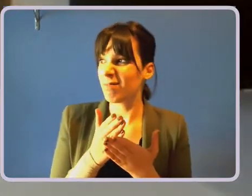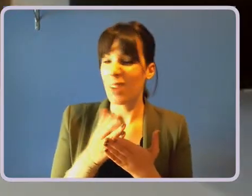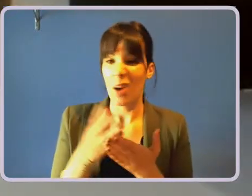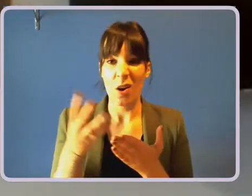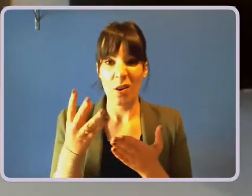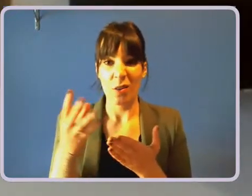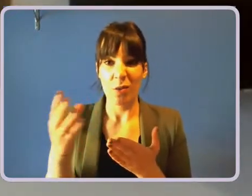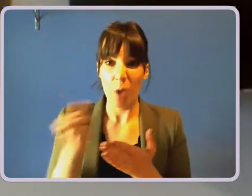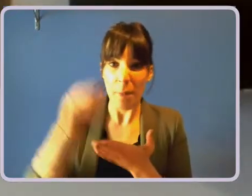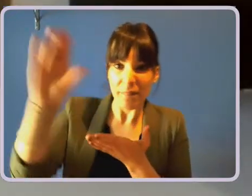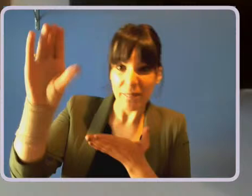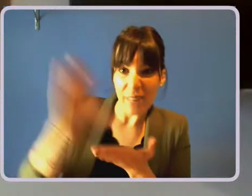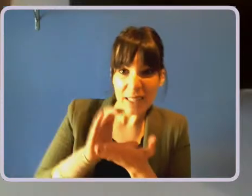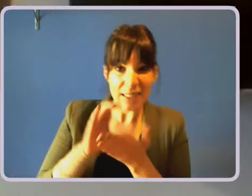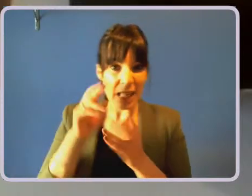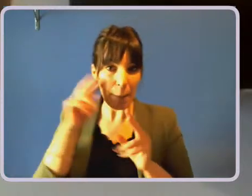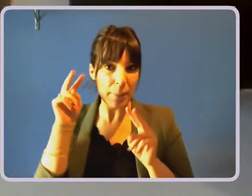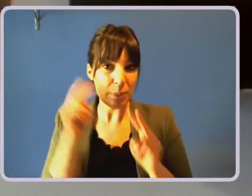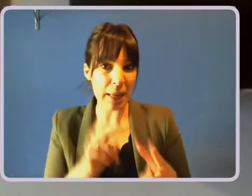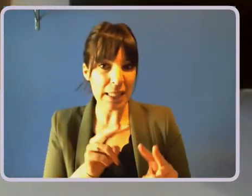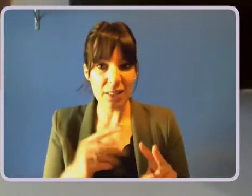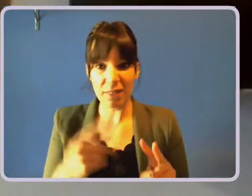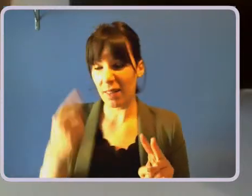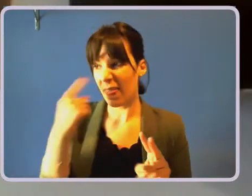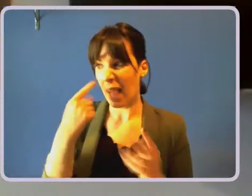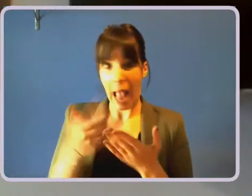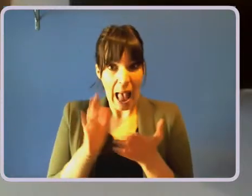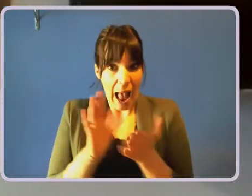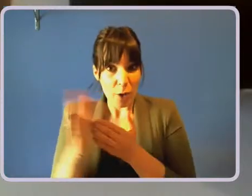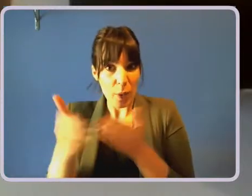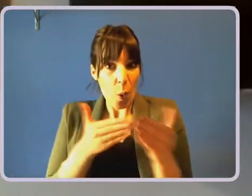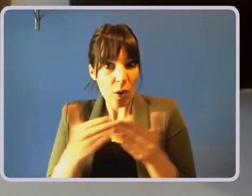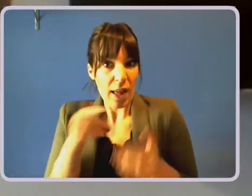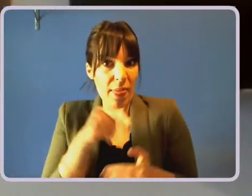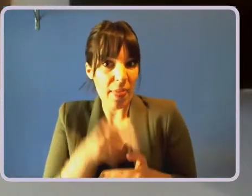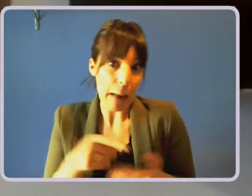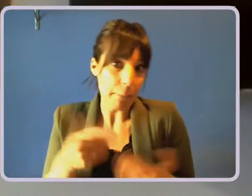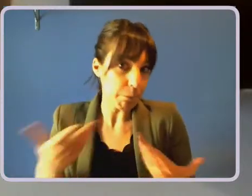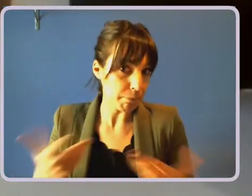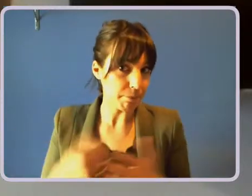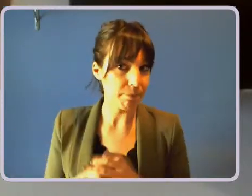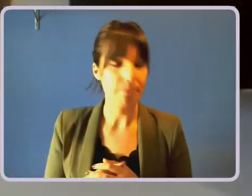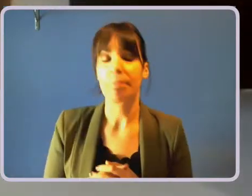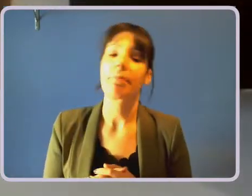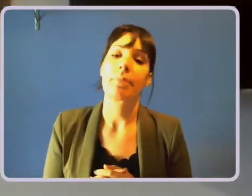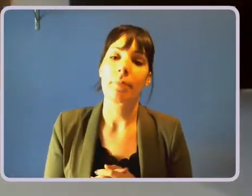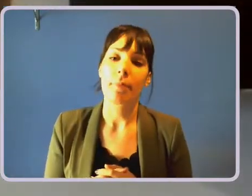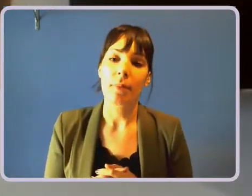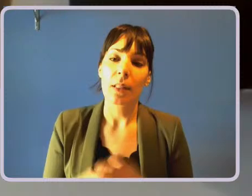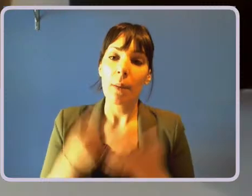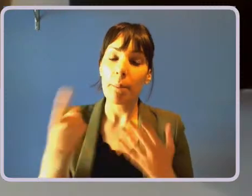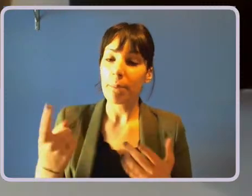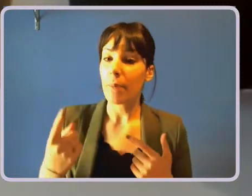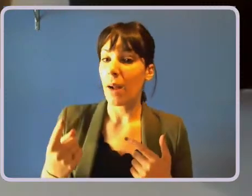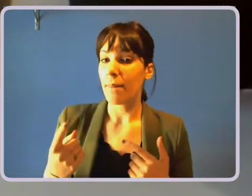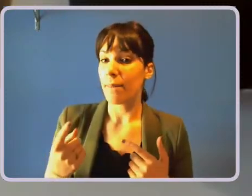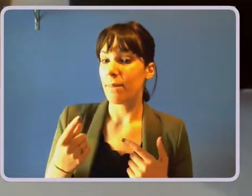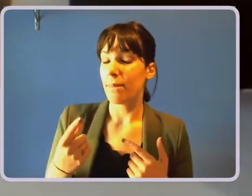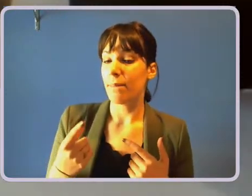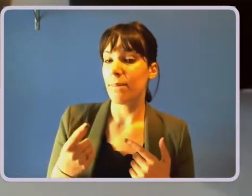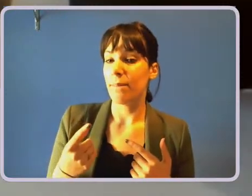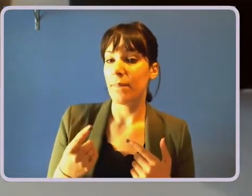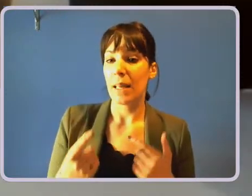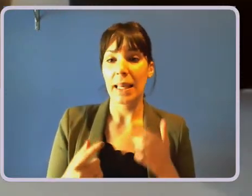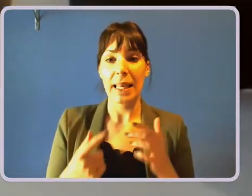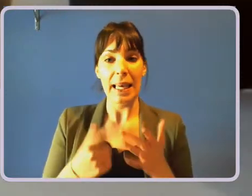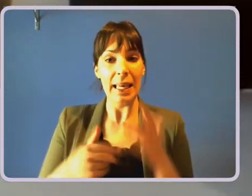how do we make this happen? One thing else I'll just say is being locally and place-based is really important as